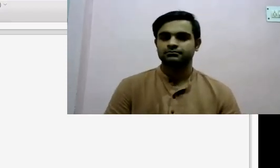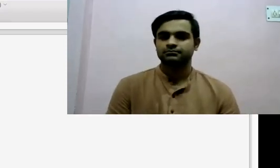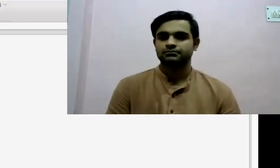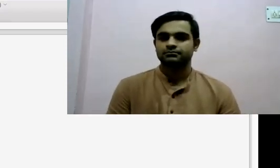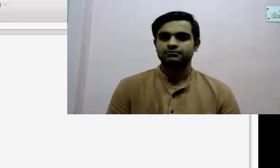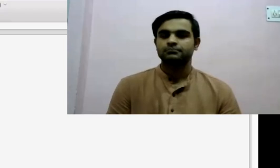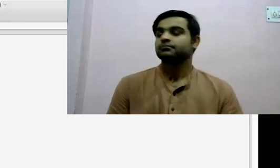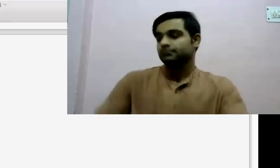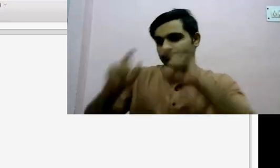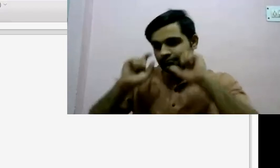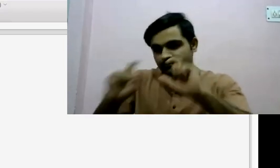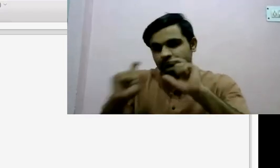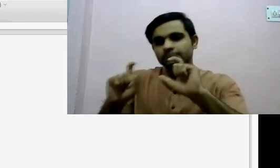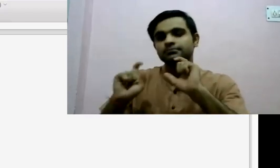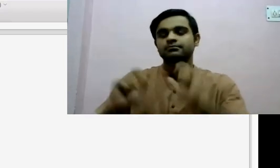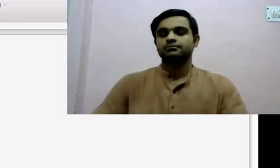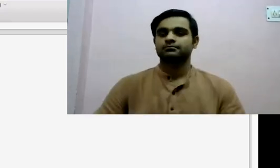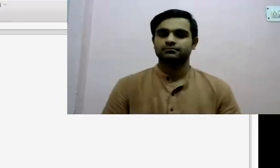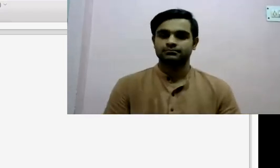Take care.